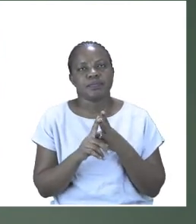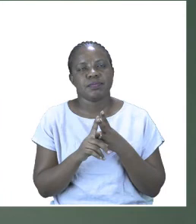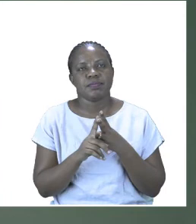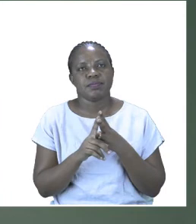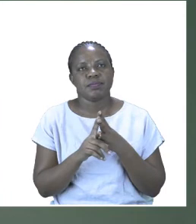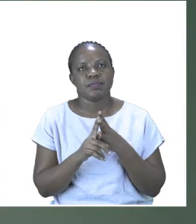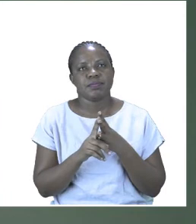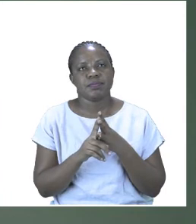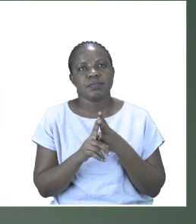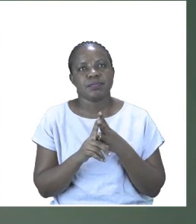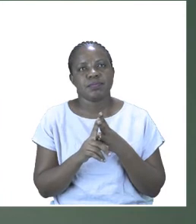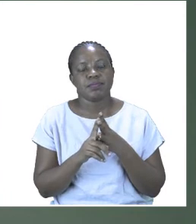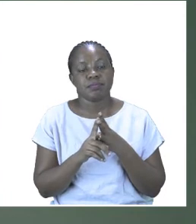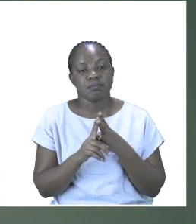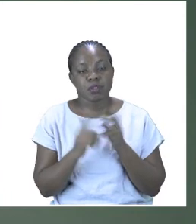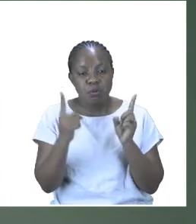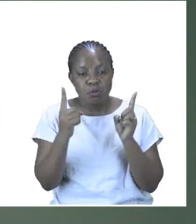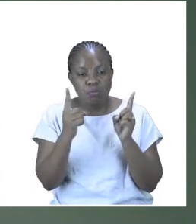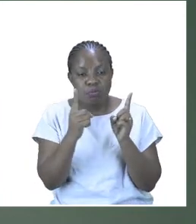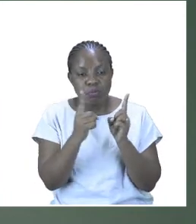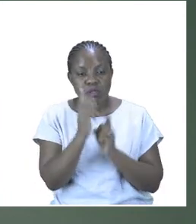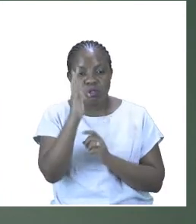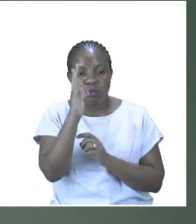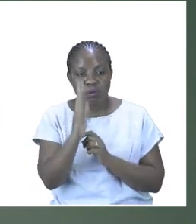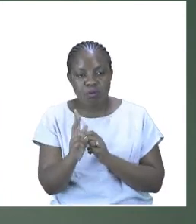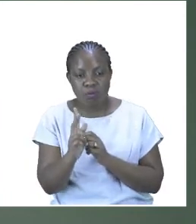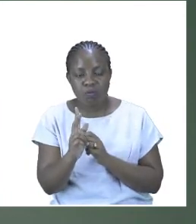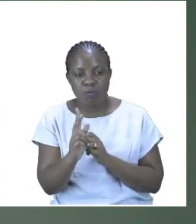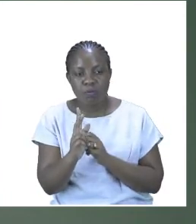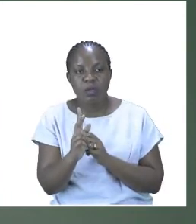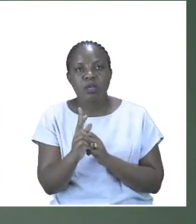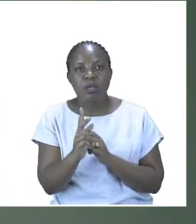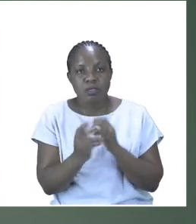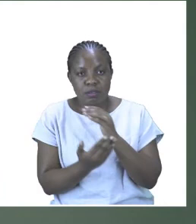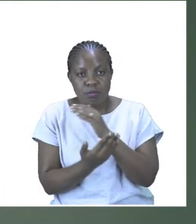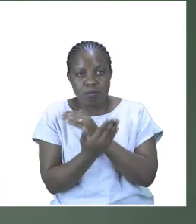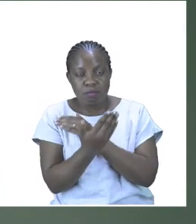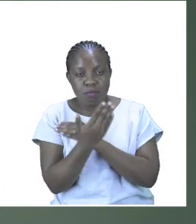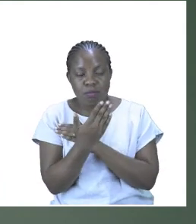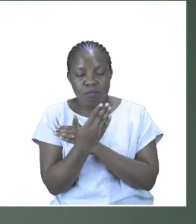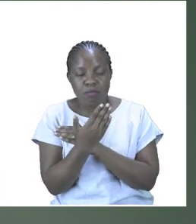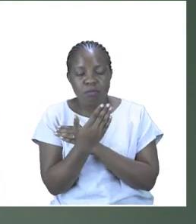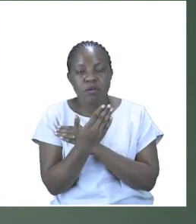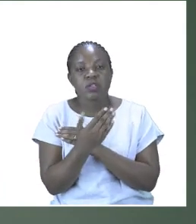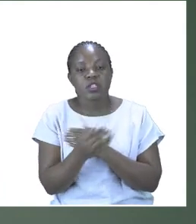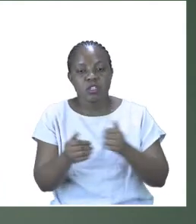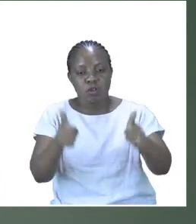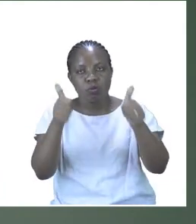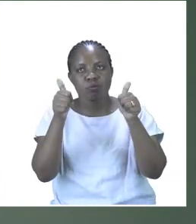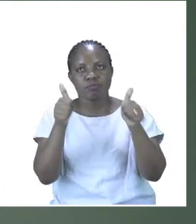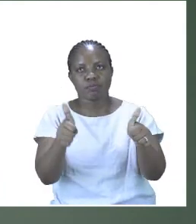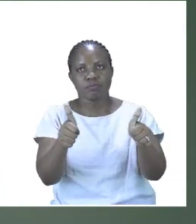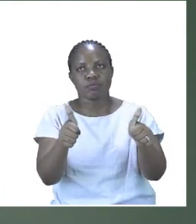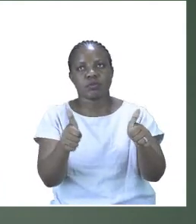and you're meeting someone in the morning, it is good morning. Now, this one you already know because when you